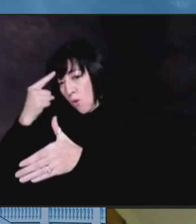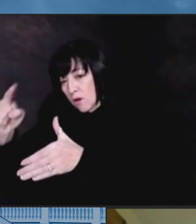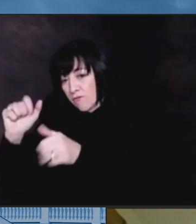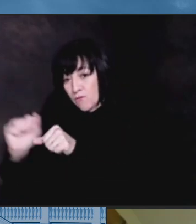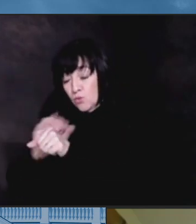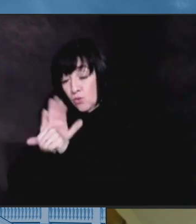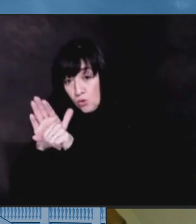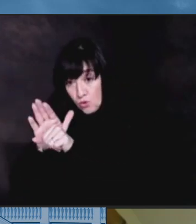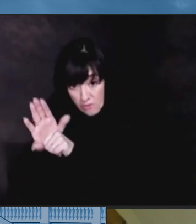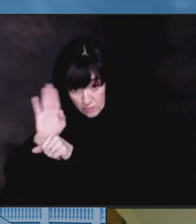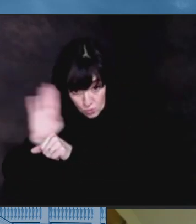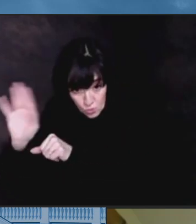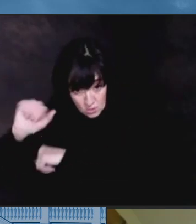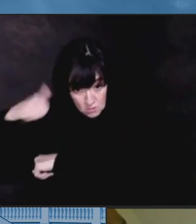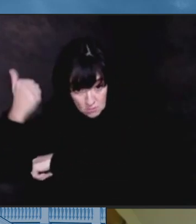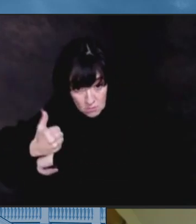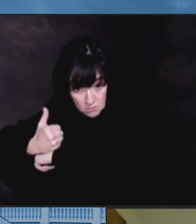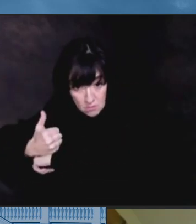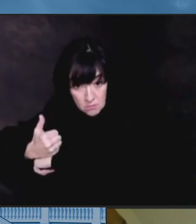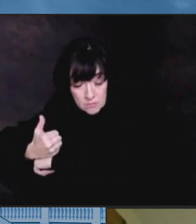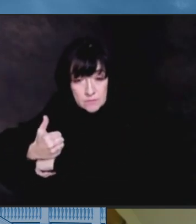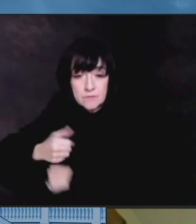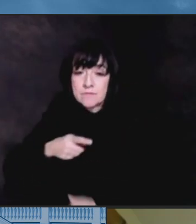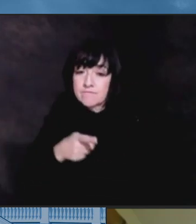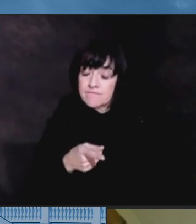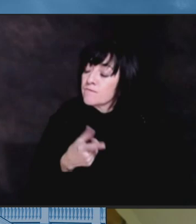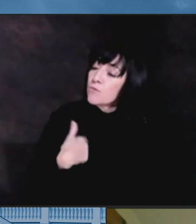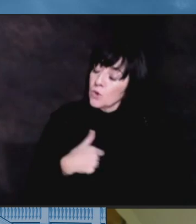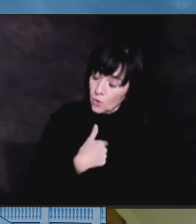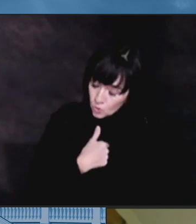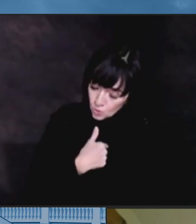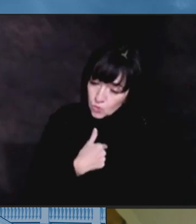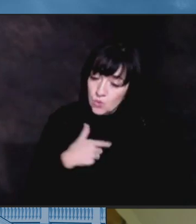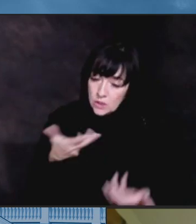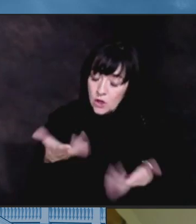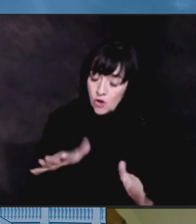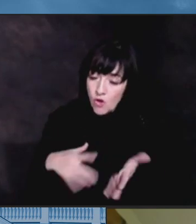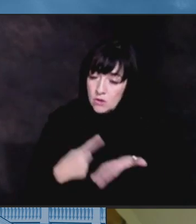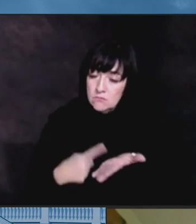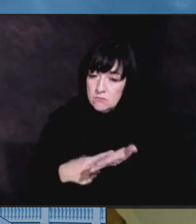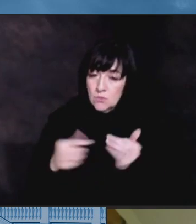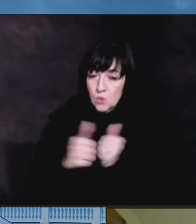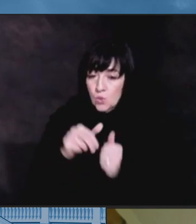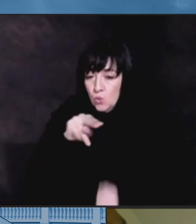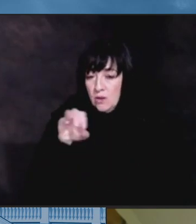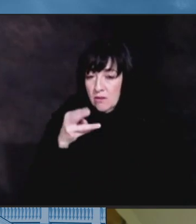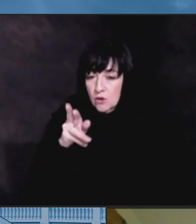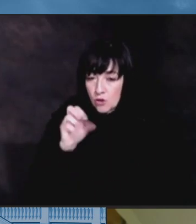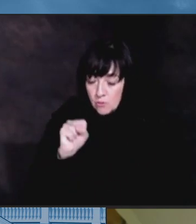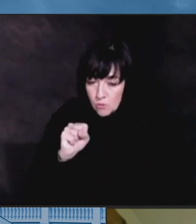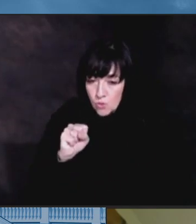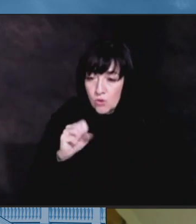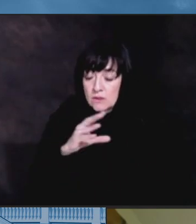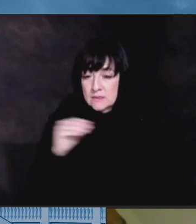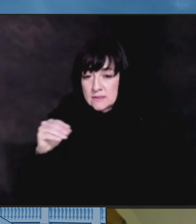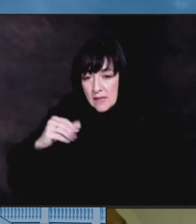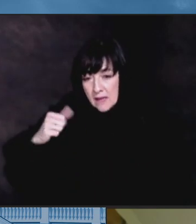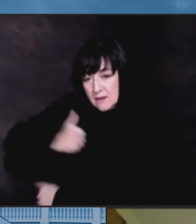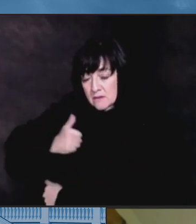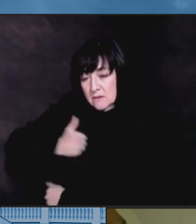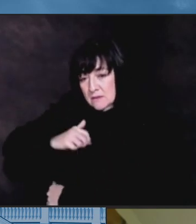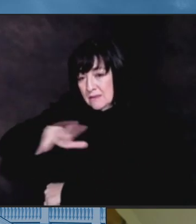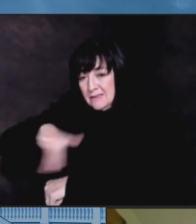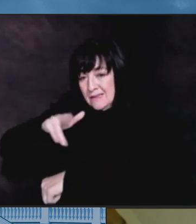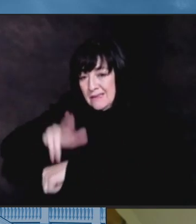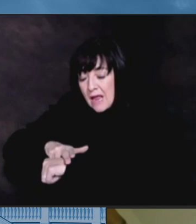our last week, we have an arrangement with Nemours to do that. We have National Guard folks that would help us with that. I'm going to ask